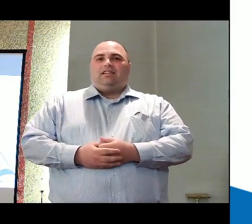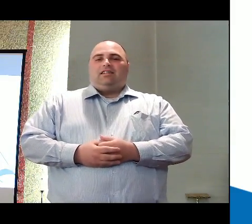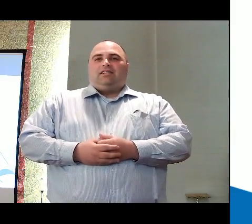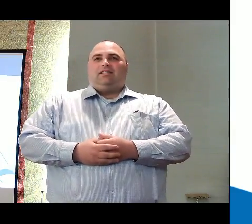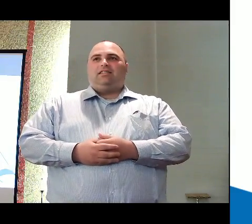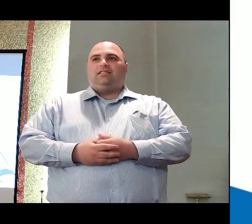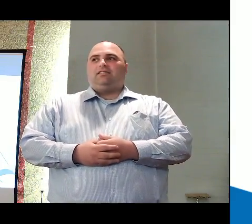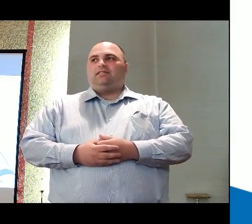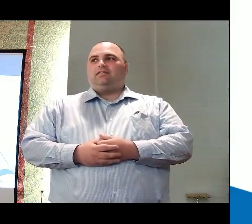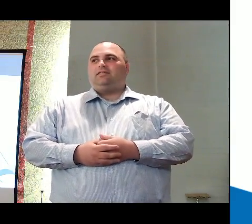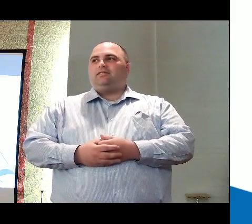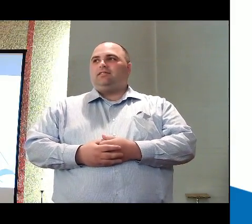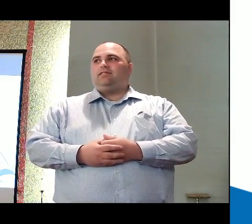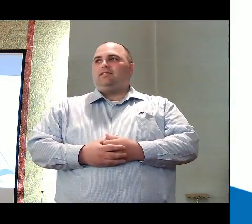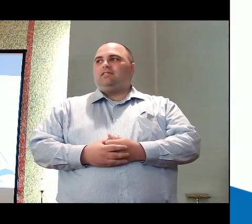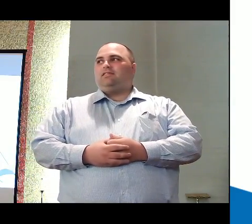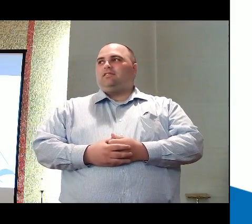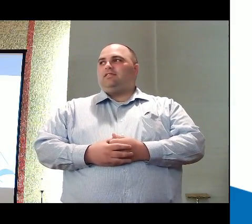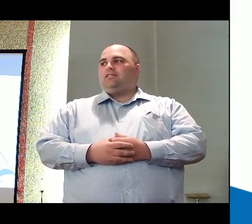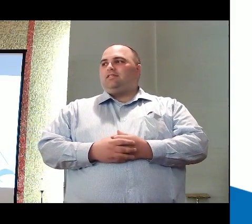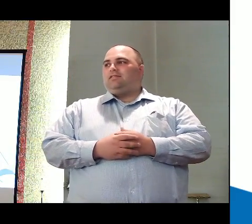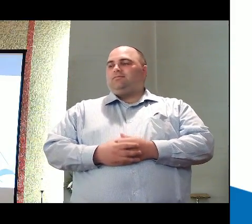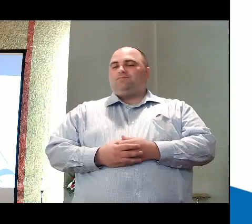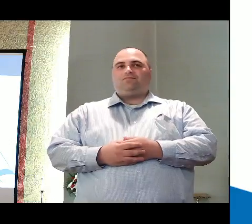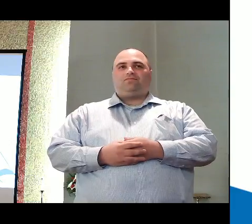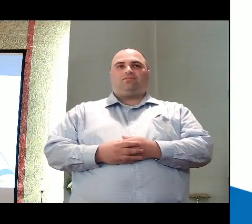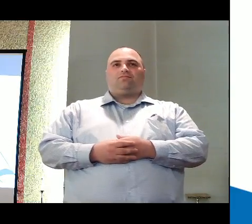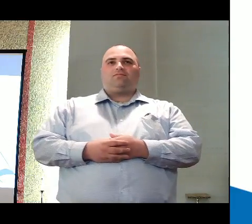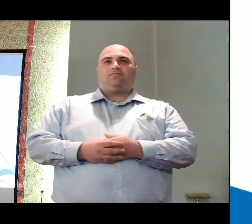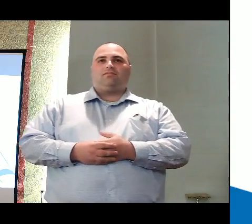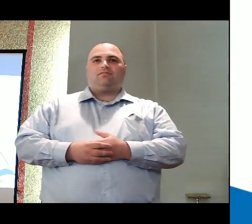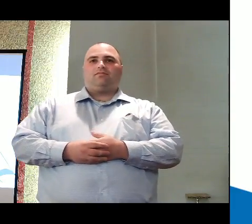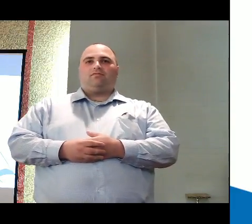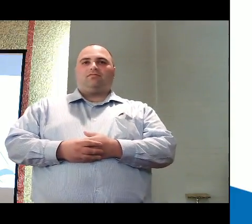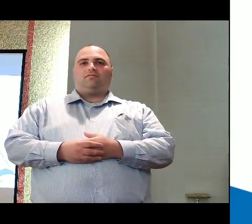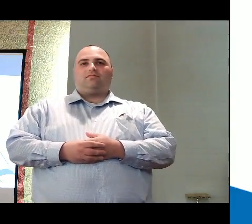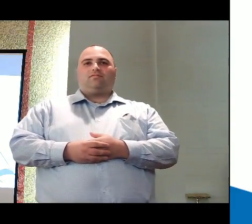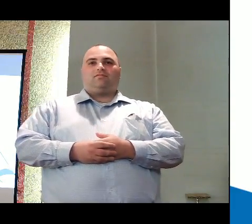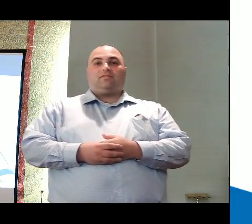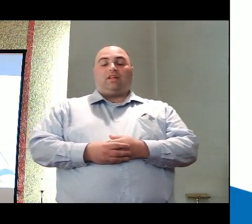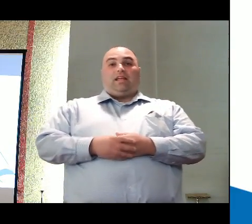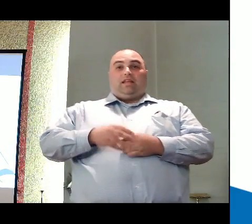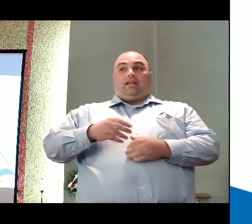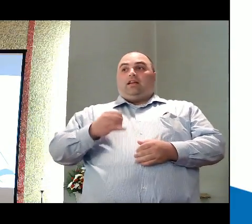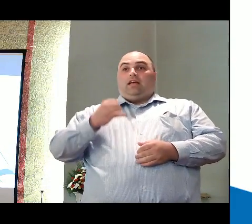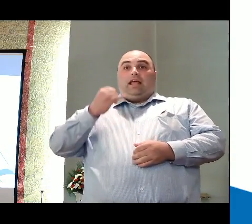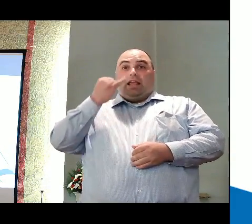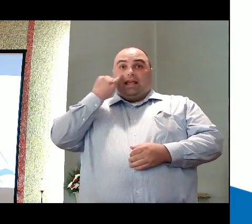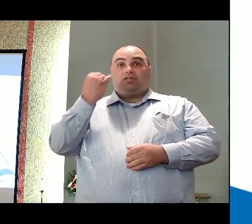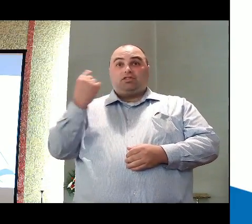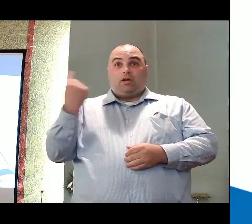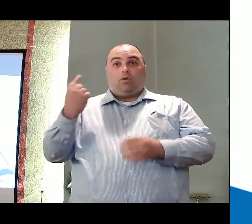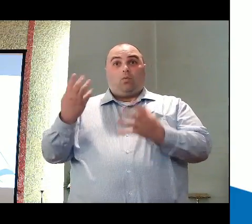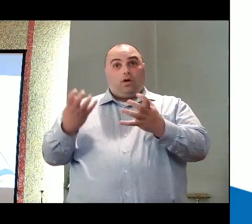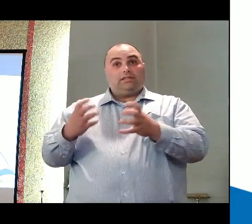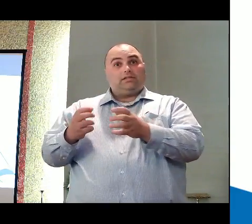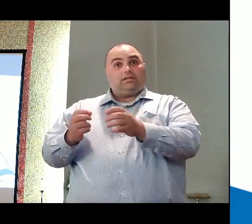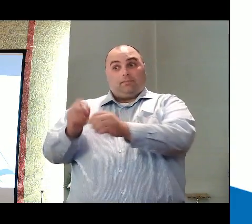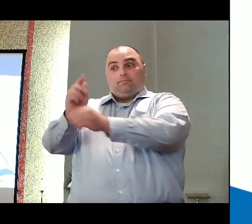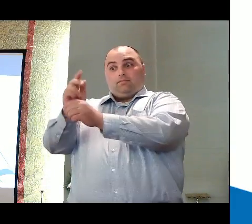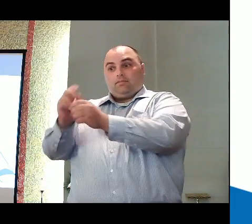down, that is just not how we roll. For a planner, there is